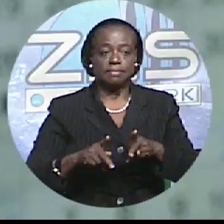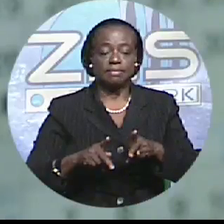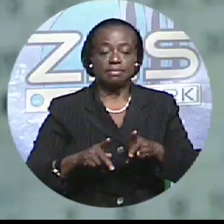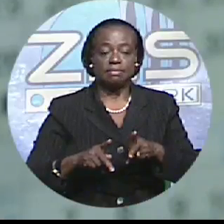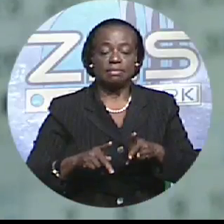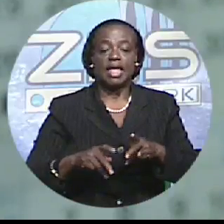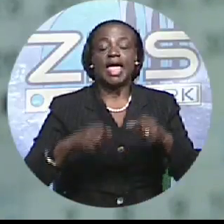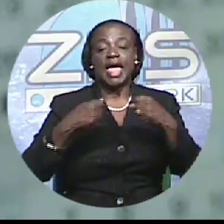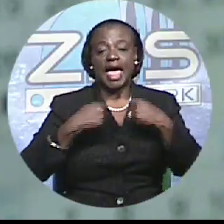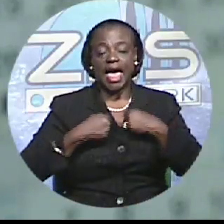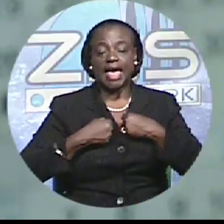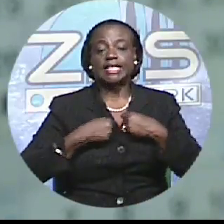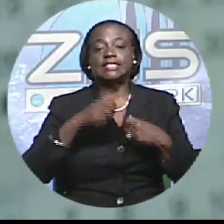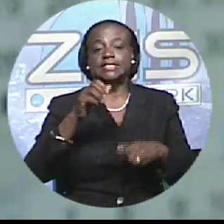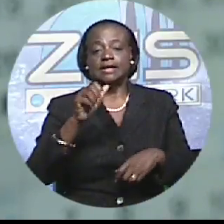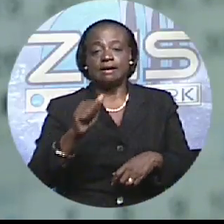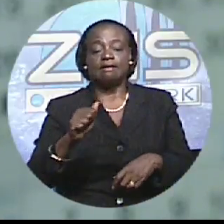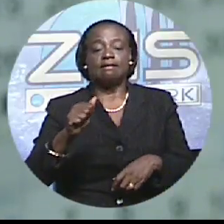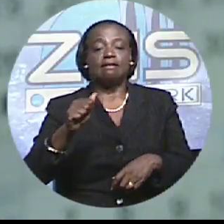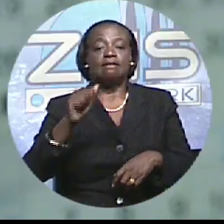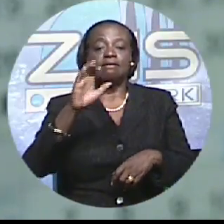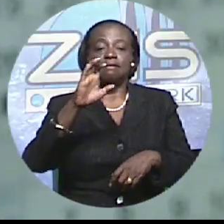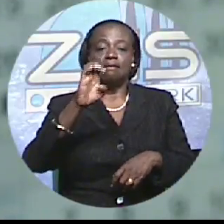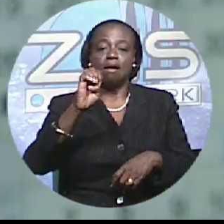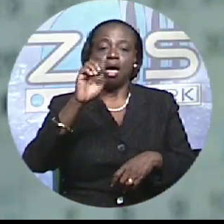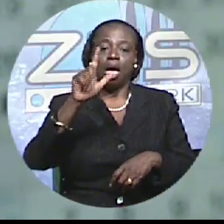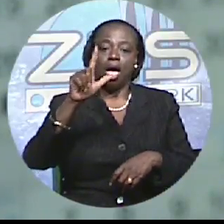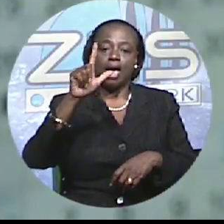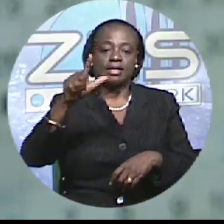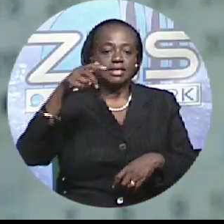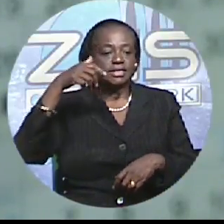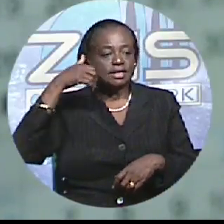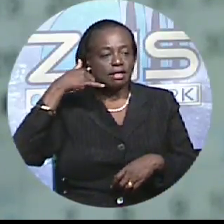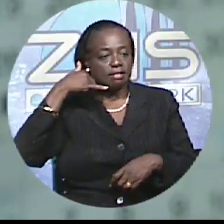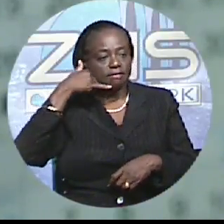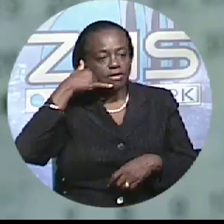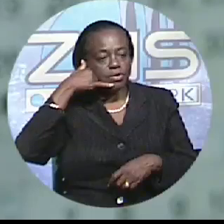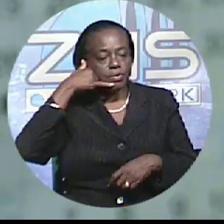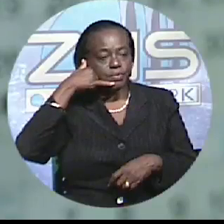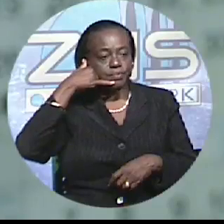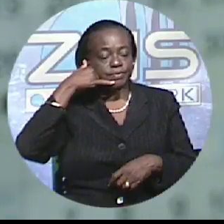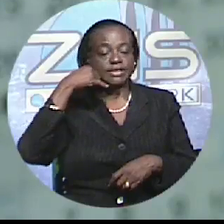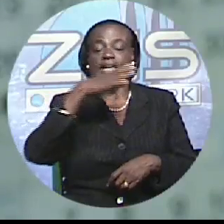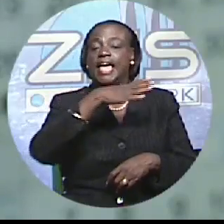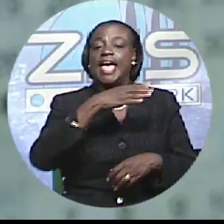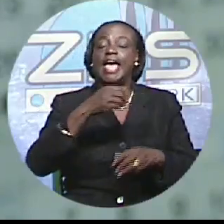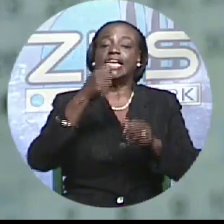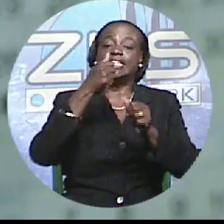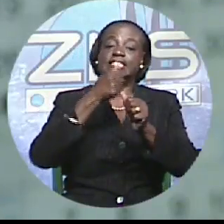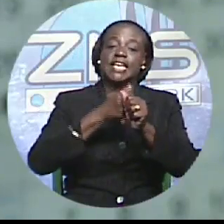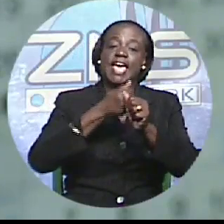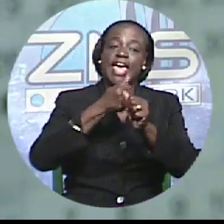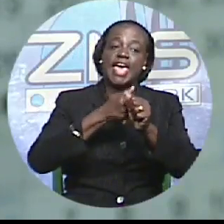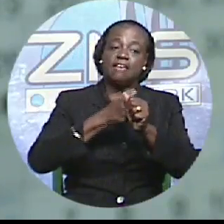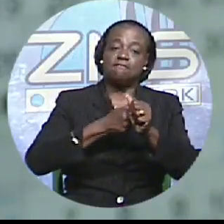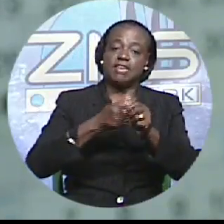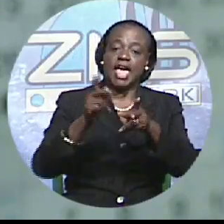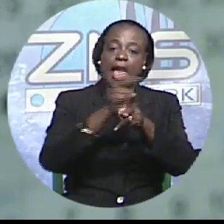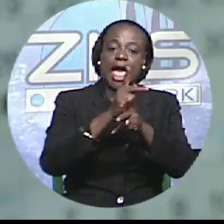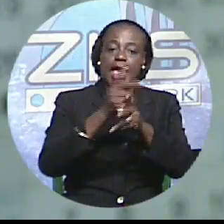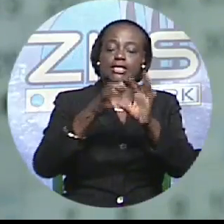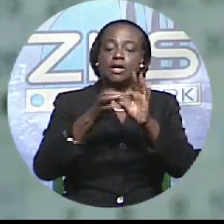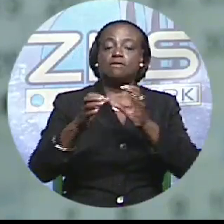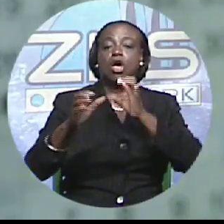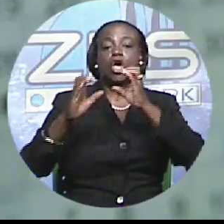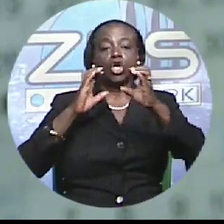or her having a cell phone, and every facet of communication